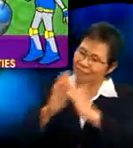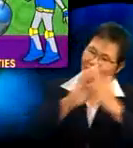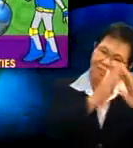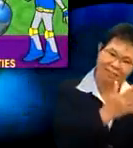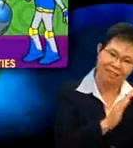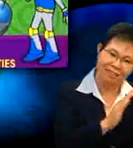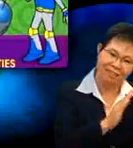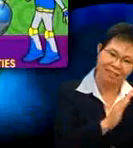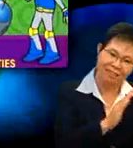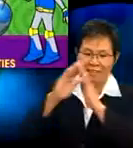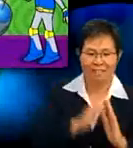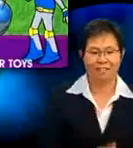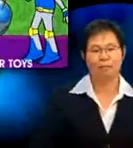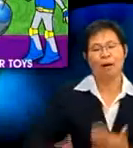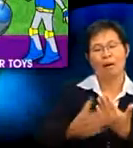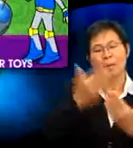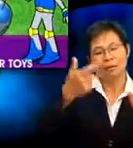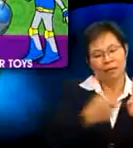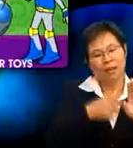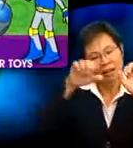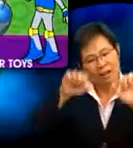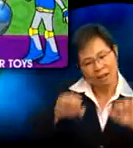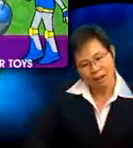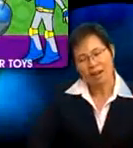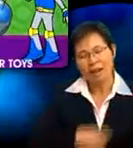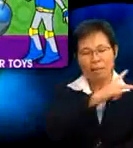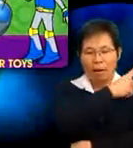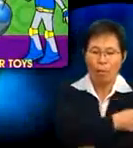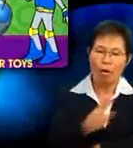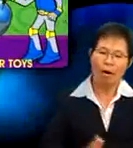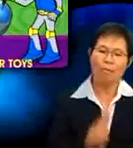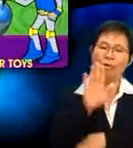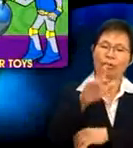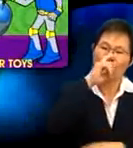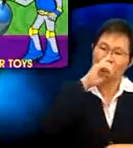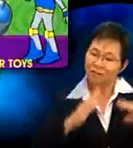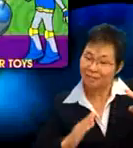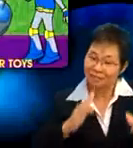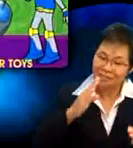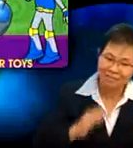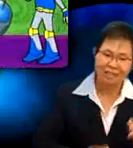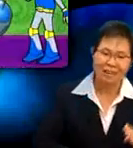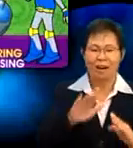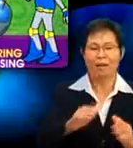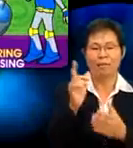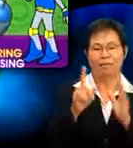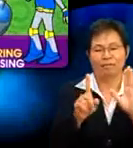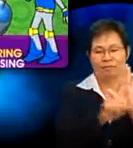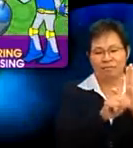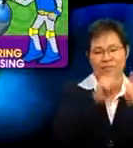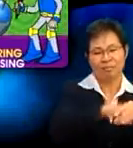and cities. A simple battery can power up your voice,